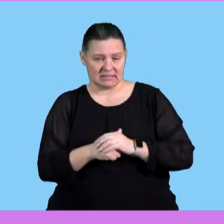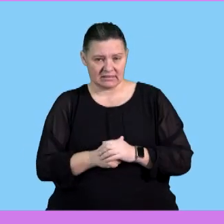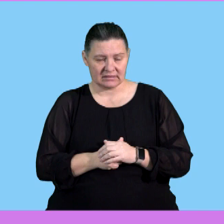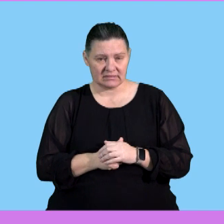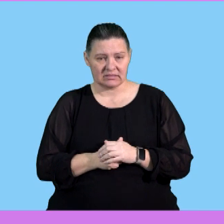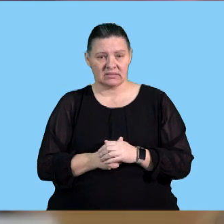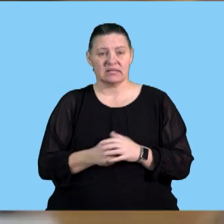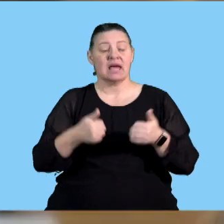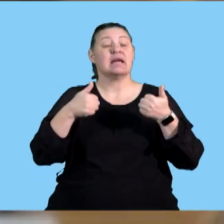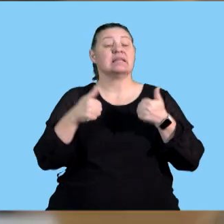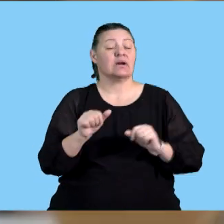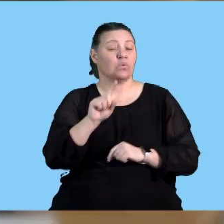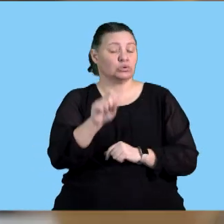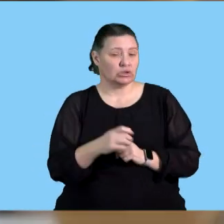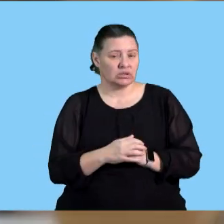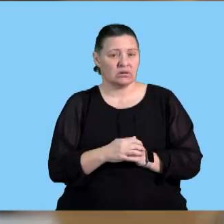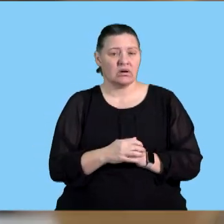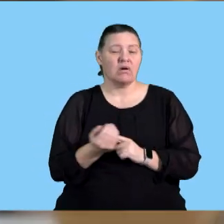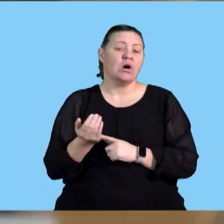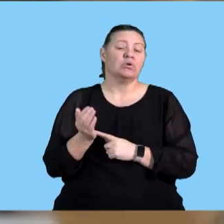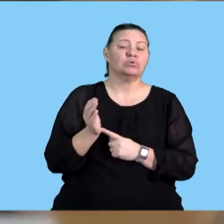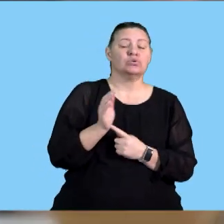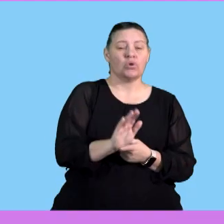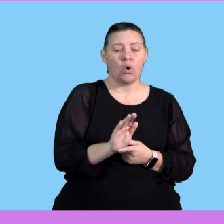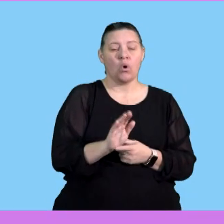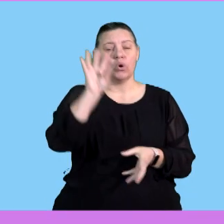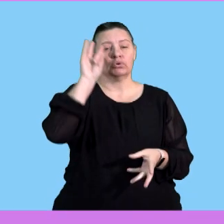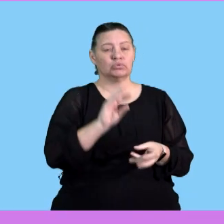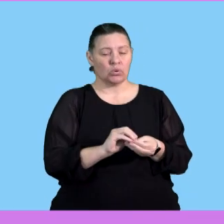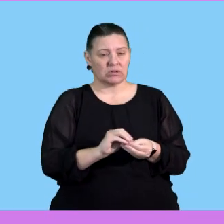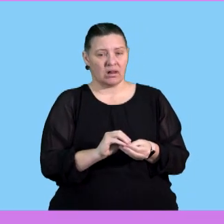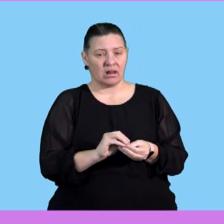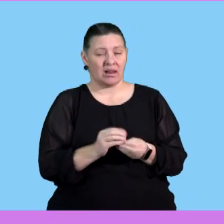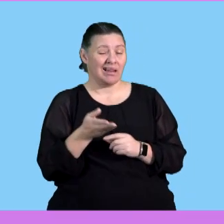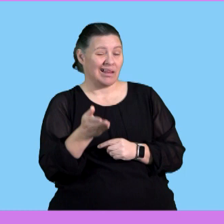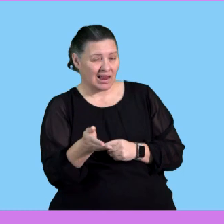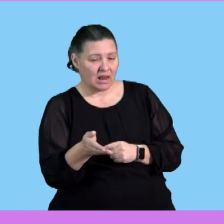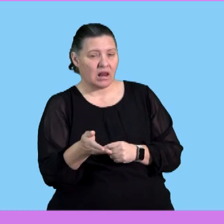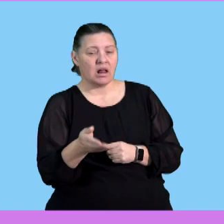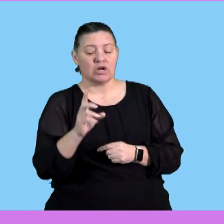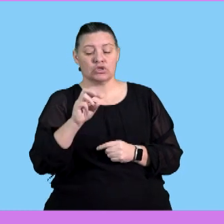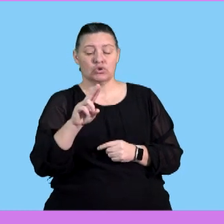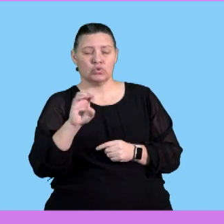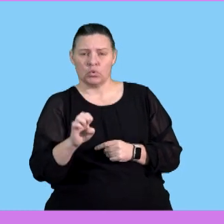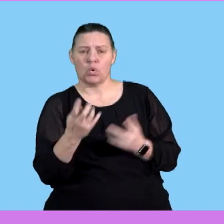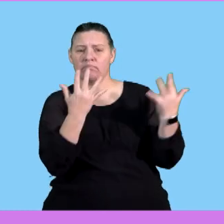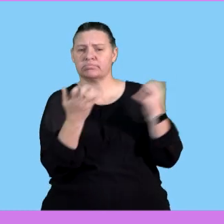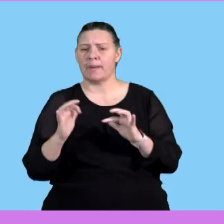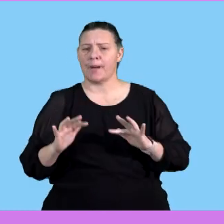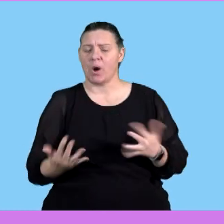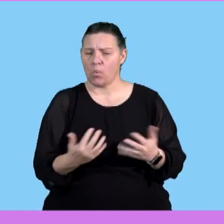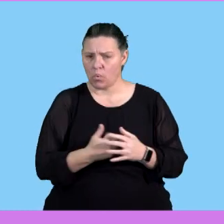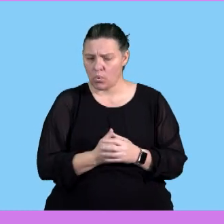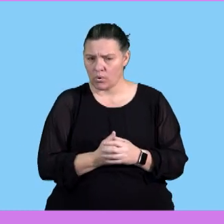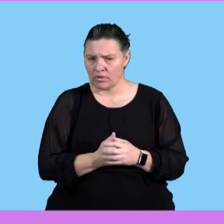R69.76. Then the next second question, it says, show how the total due was calculated.